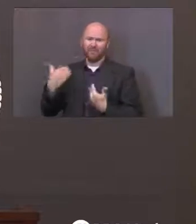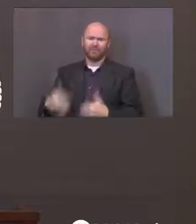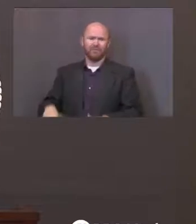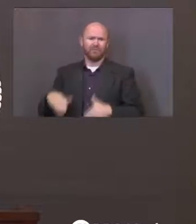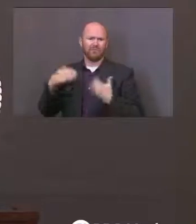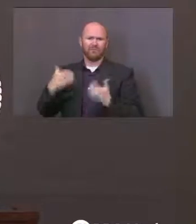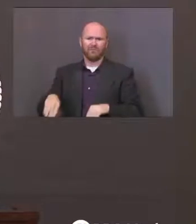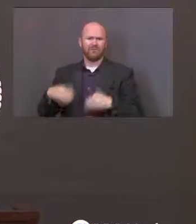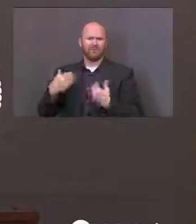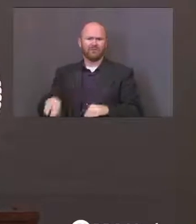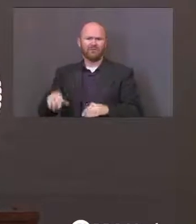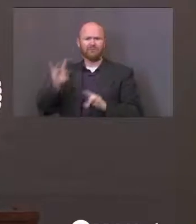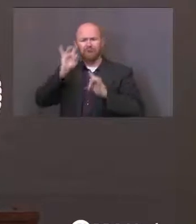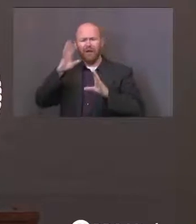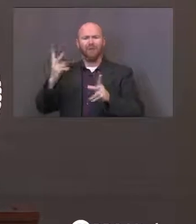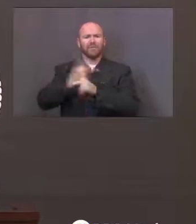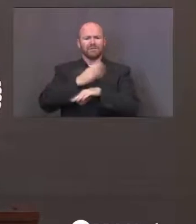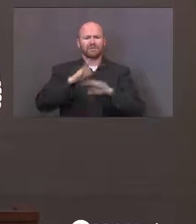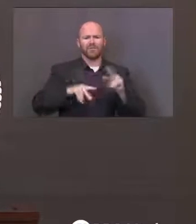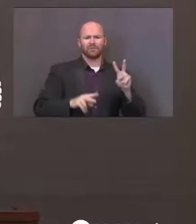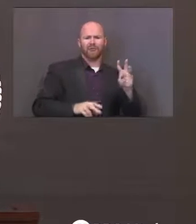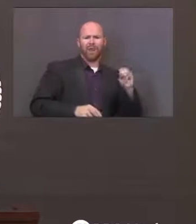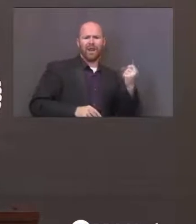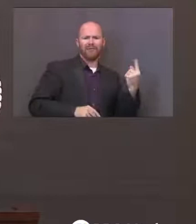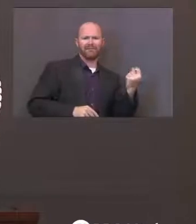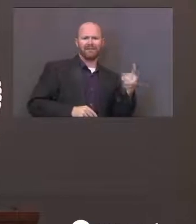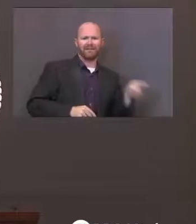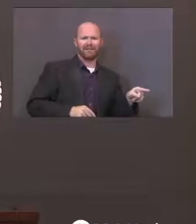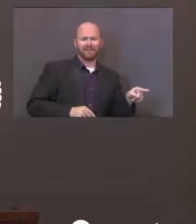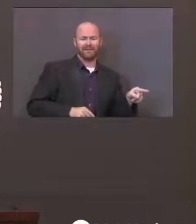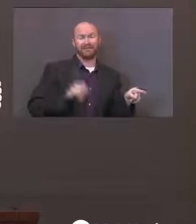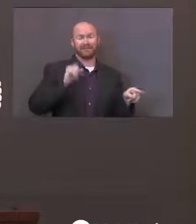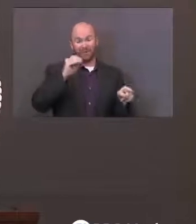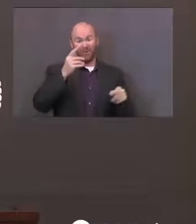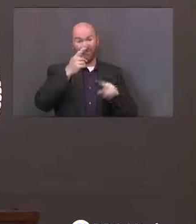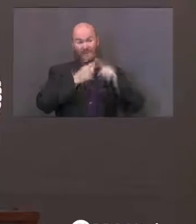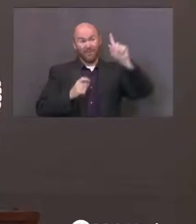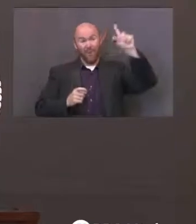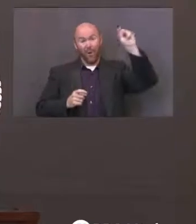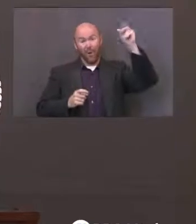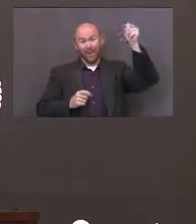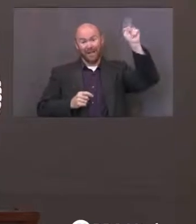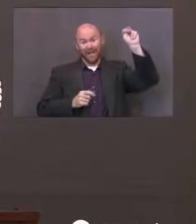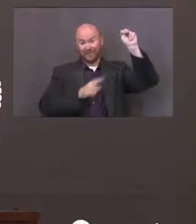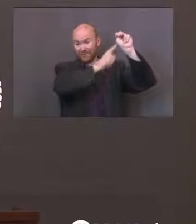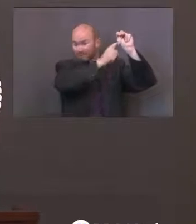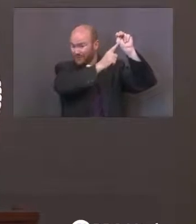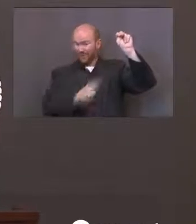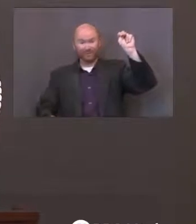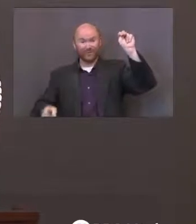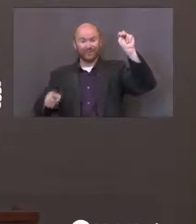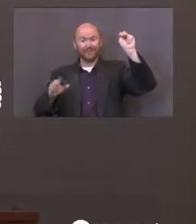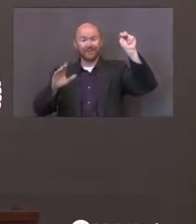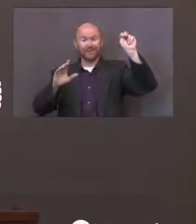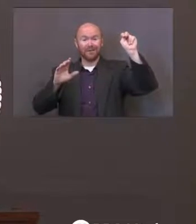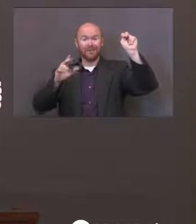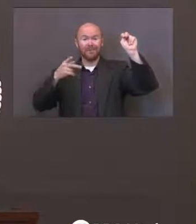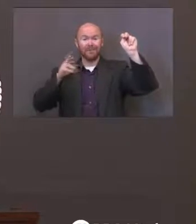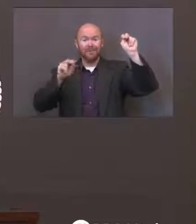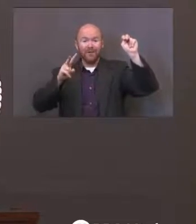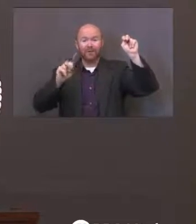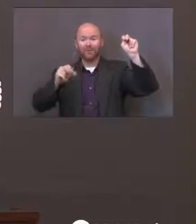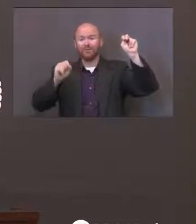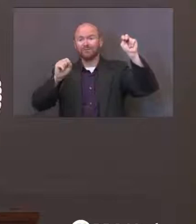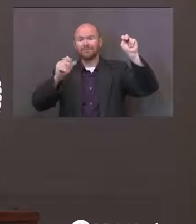north as Logan down to South Salt Lake County. Some impact down in St. George area, from